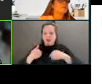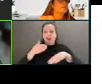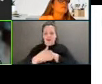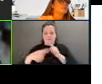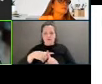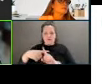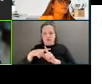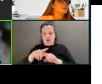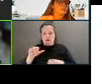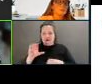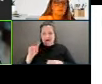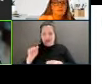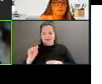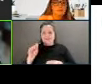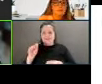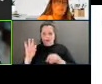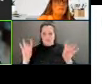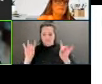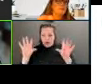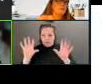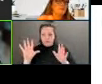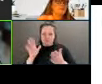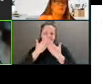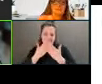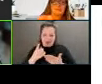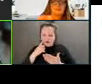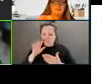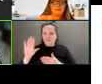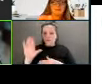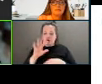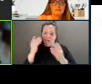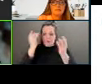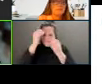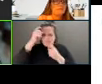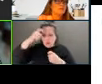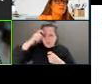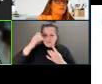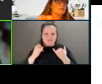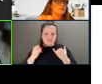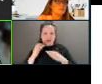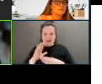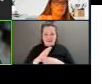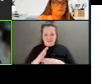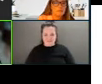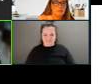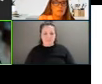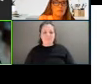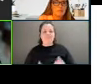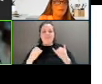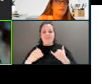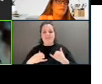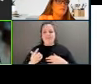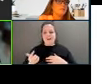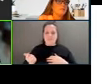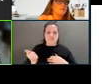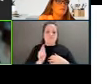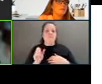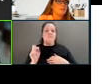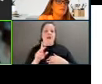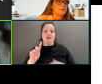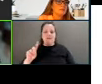your expertise and talent that you have shared with us today. With that, we're going to turn it back to my colleagues within the Department of